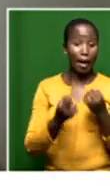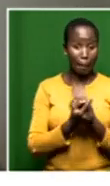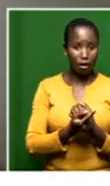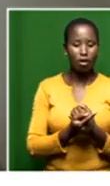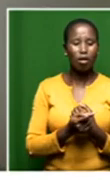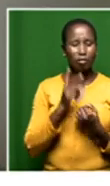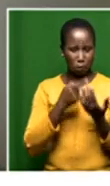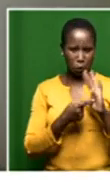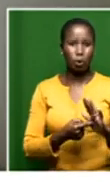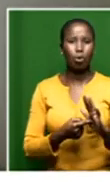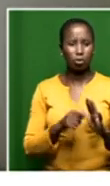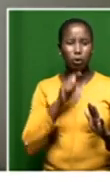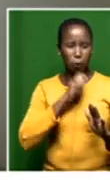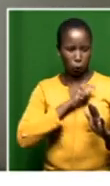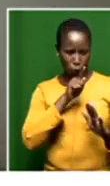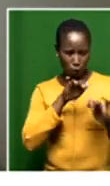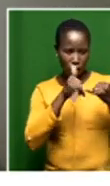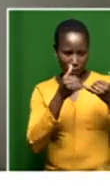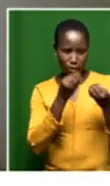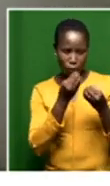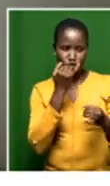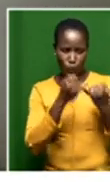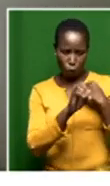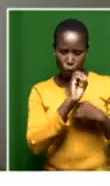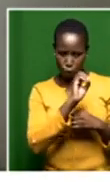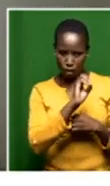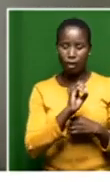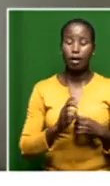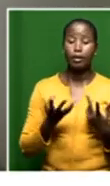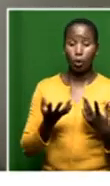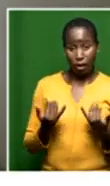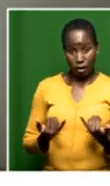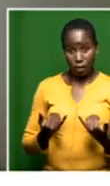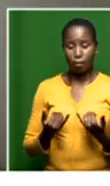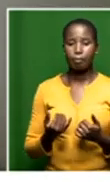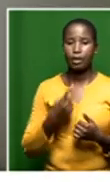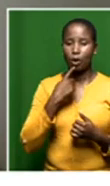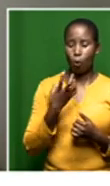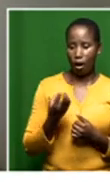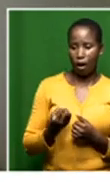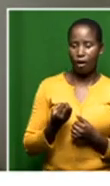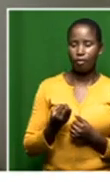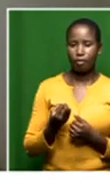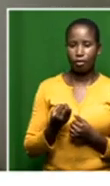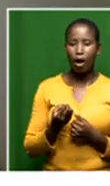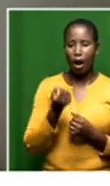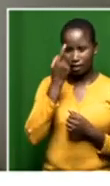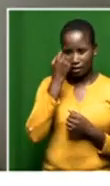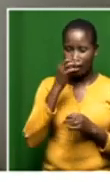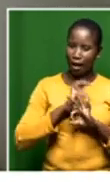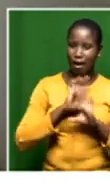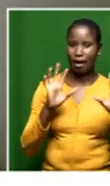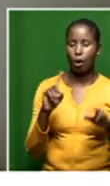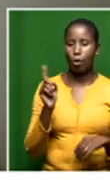clearly there was a sign that there was something wrong. And as we would have it now, we have got a very clear picture that